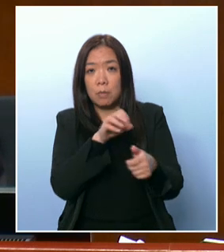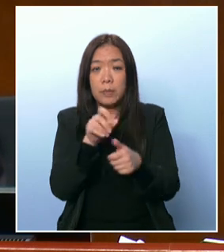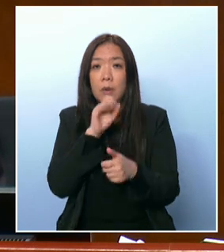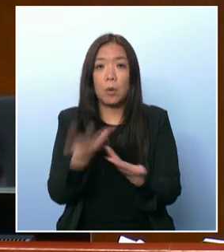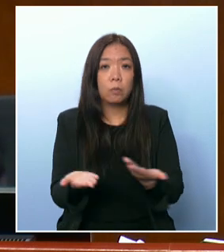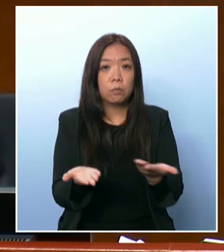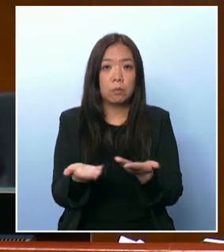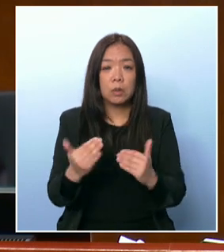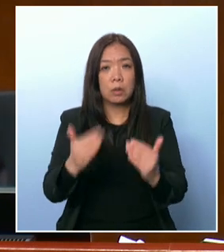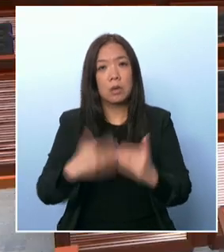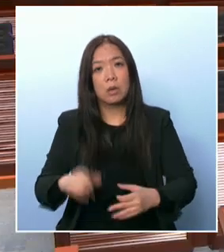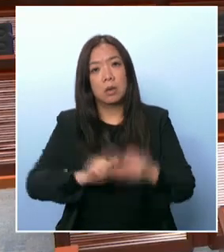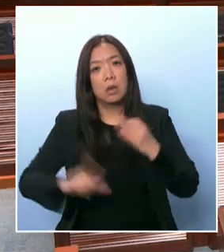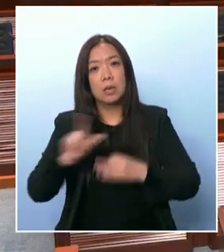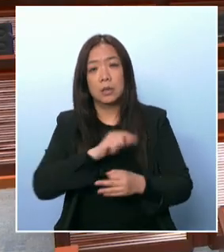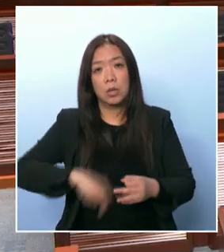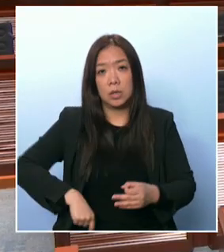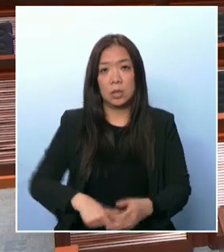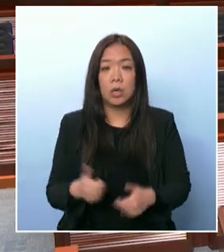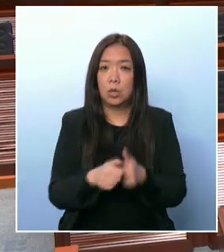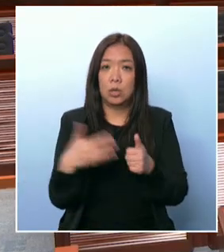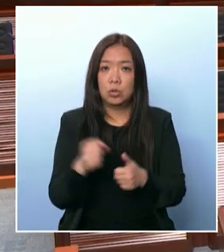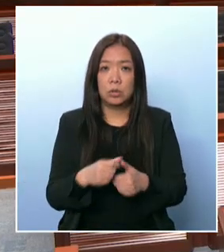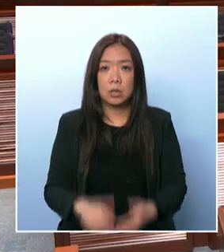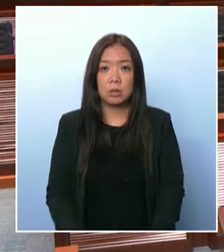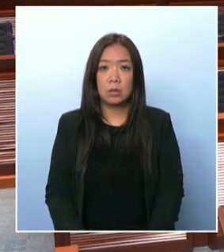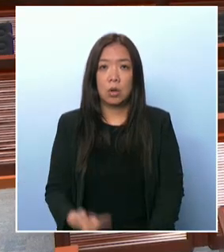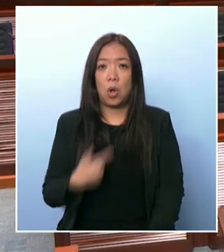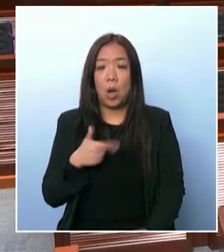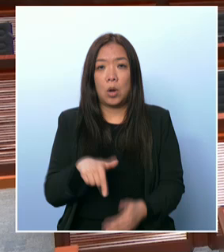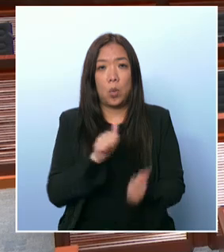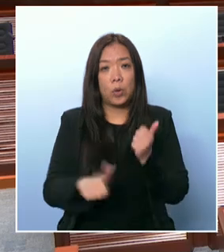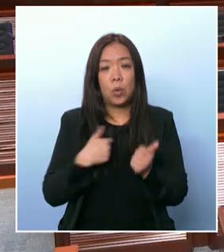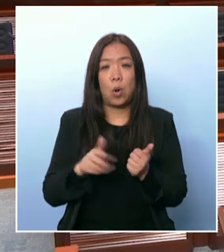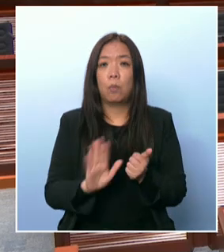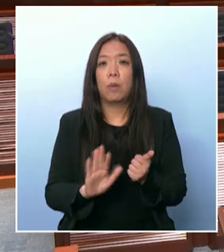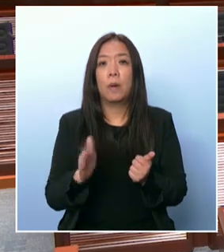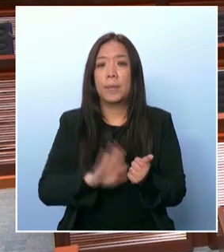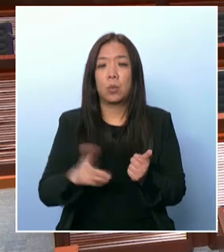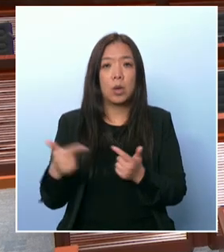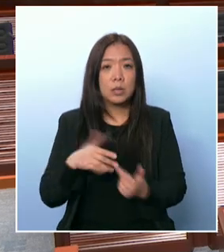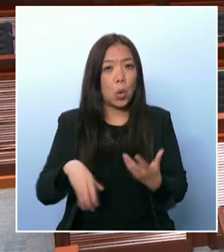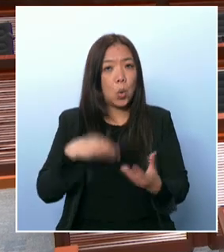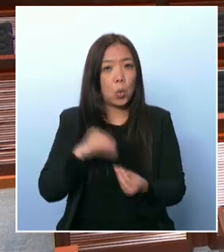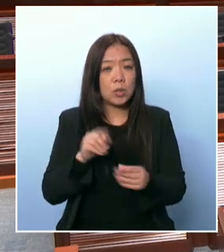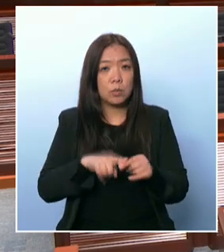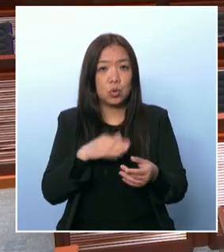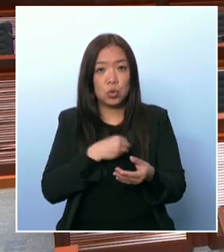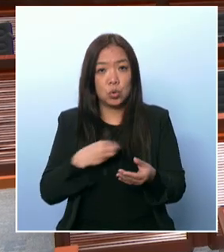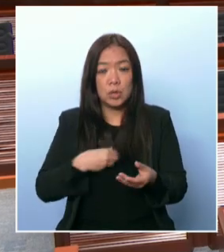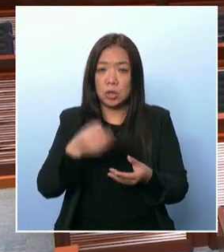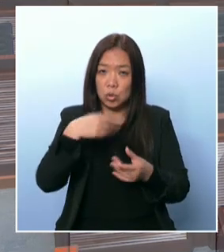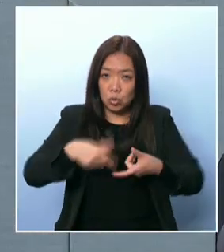design by September this year. Next, Mr. Michael Lee. Thank you, Chairman. I'm not a panel member,